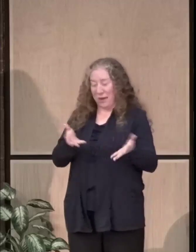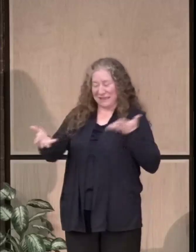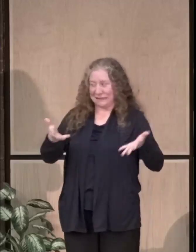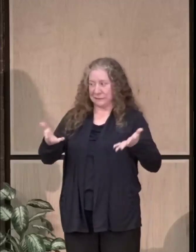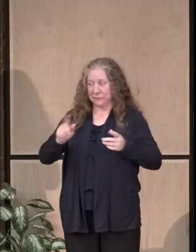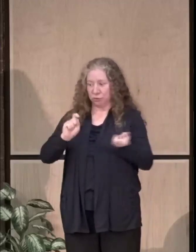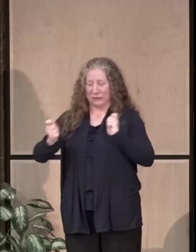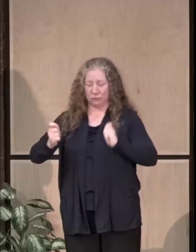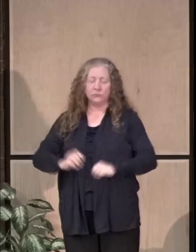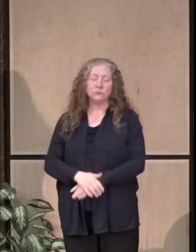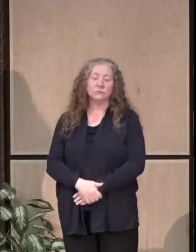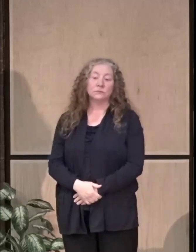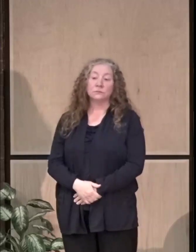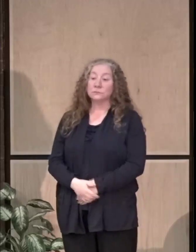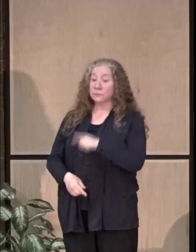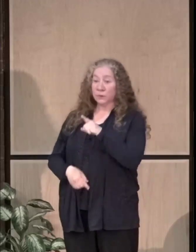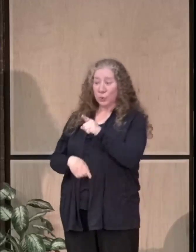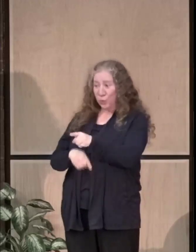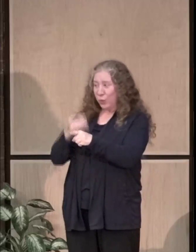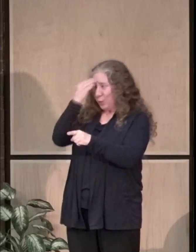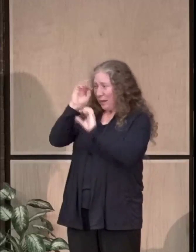You had no knowledge of this family.